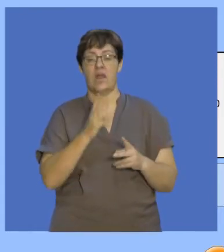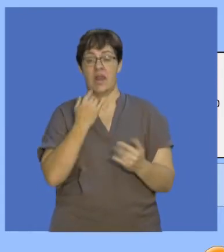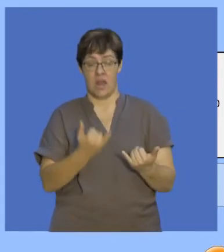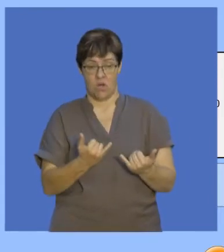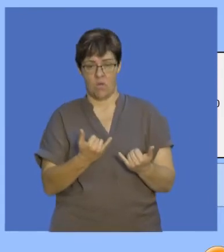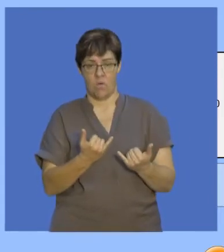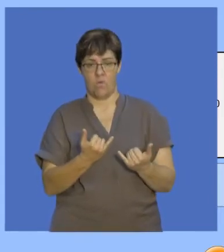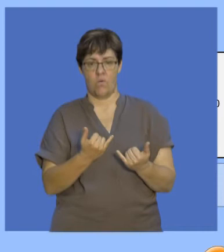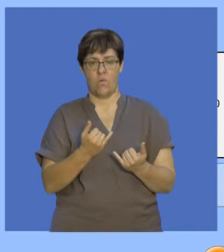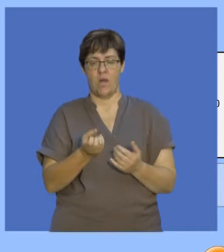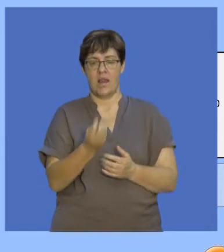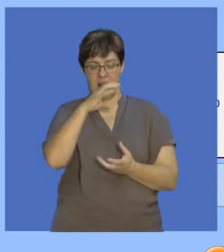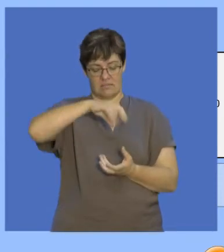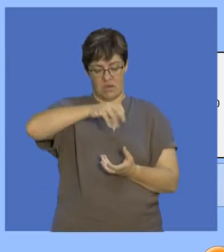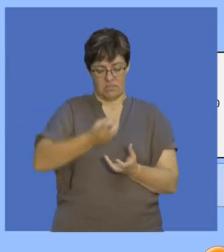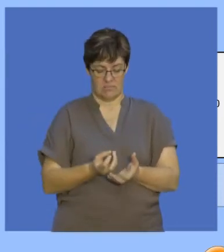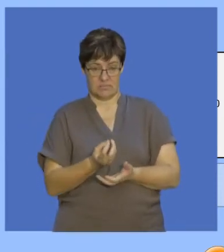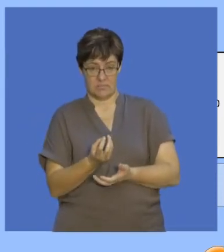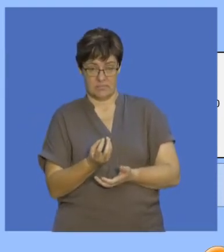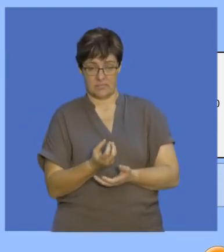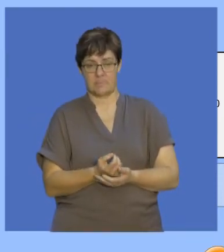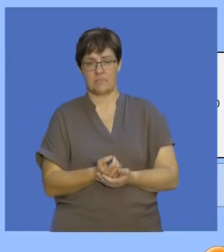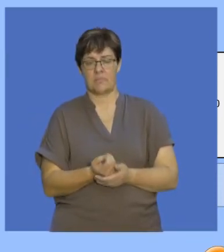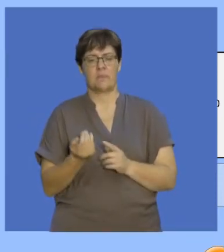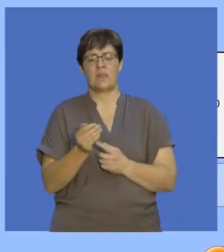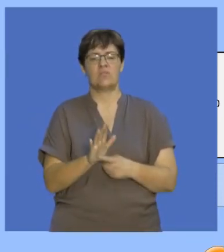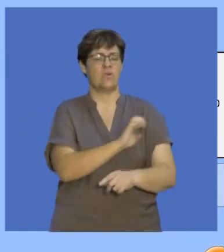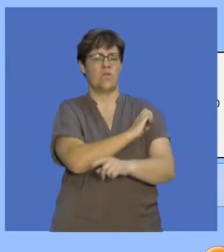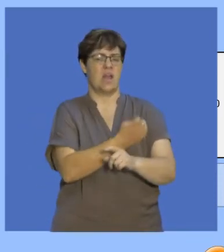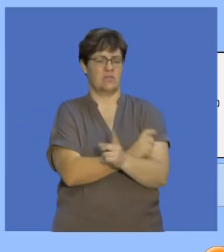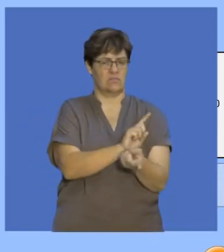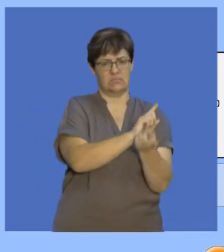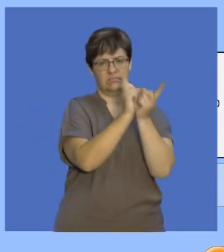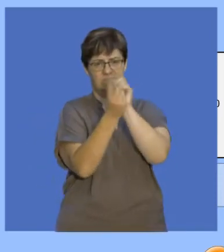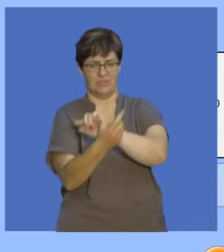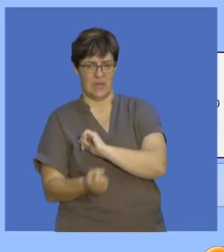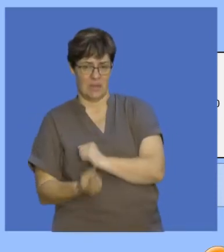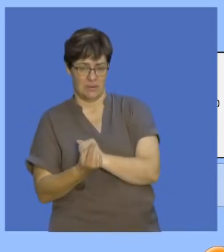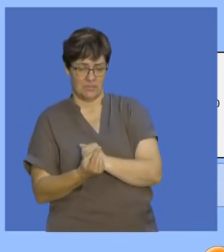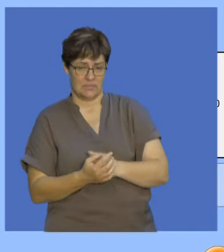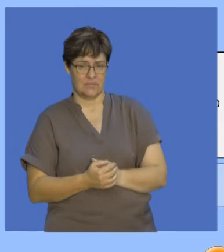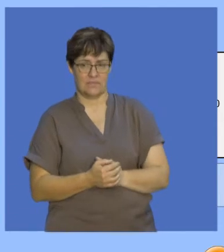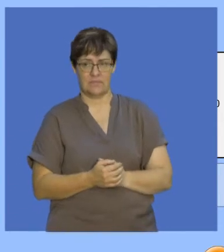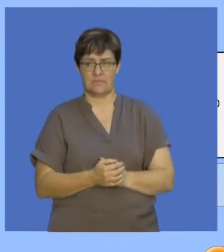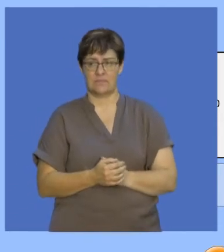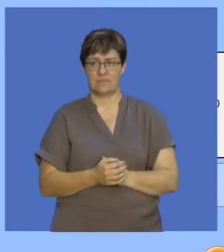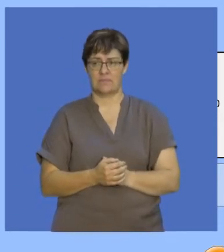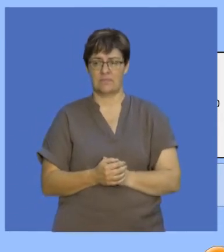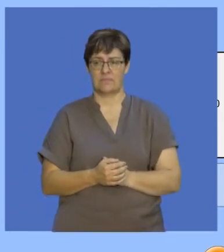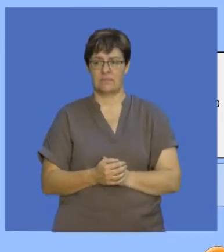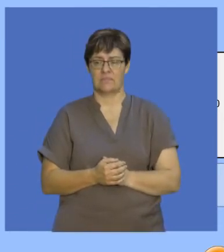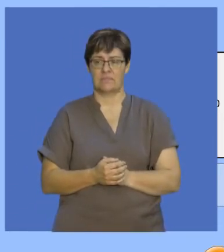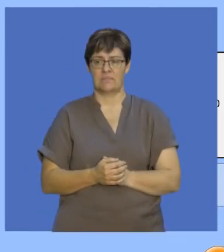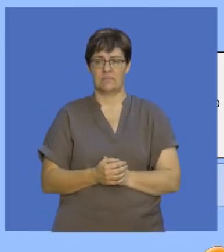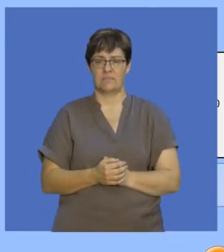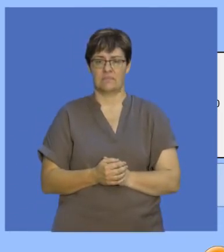And then we can also have a light bulb, okay, just to show the energy transformation that takes place, okay? There